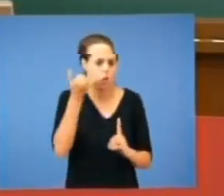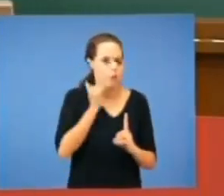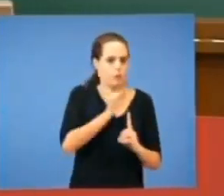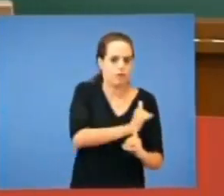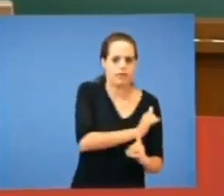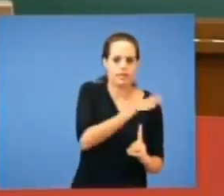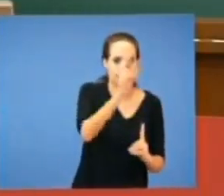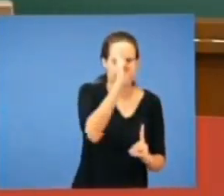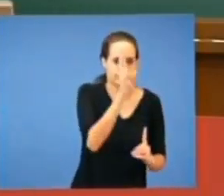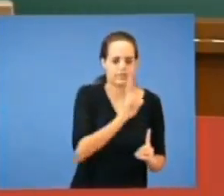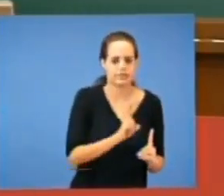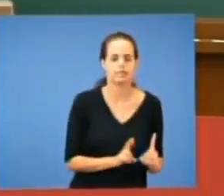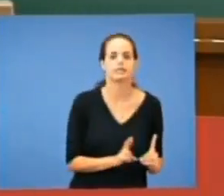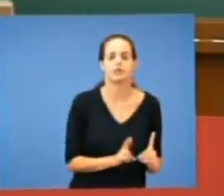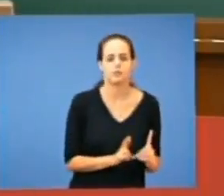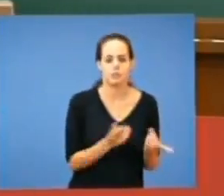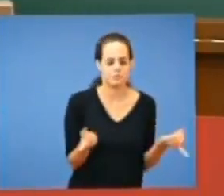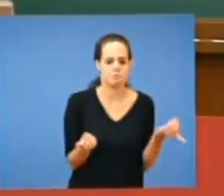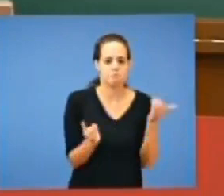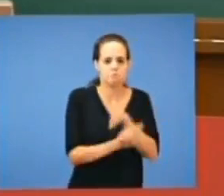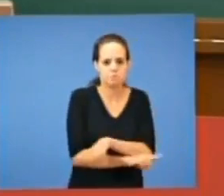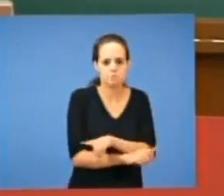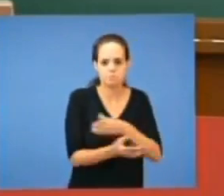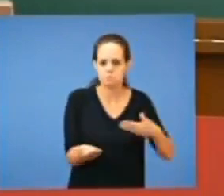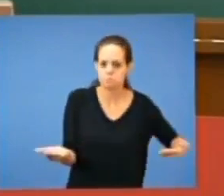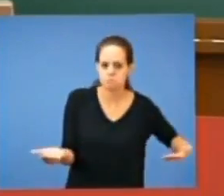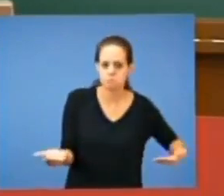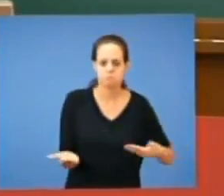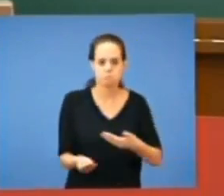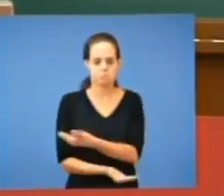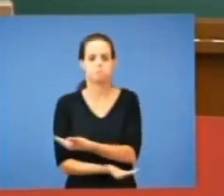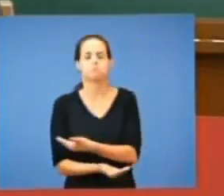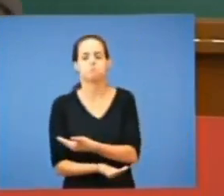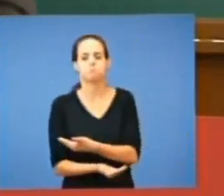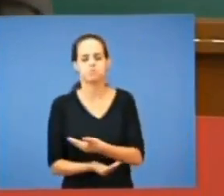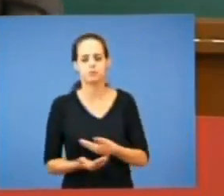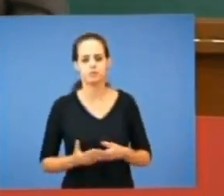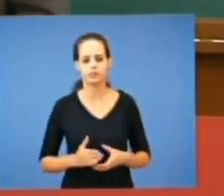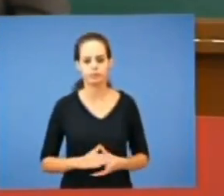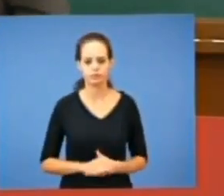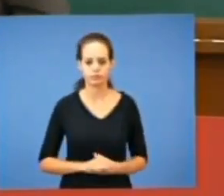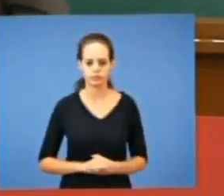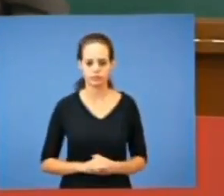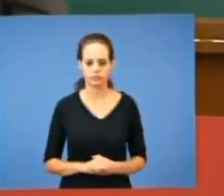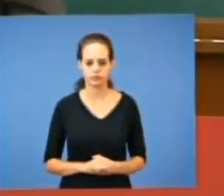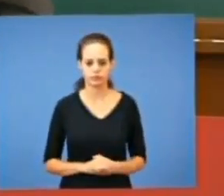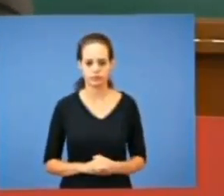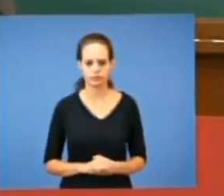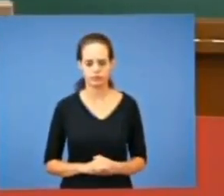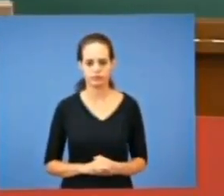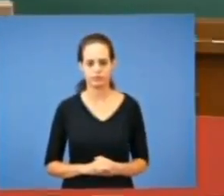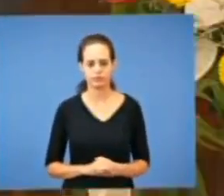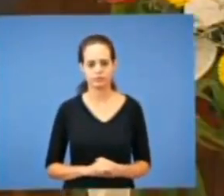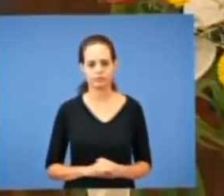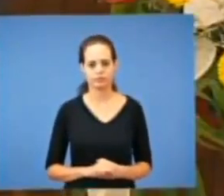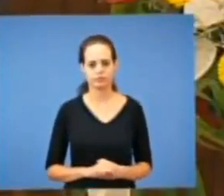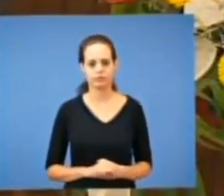corrupt. So his situation was so terrible. Juson, you can't remain here. I need